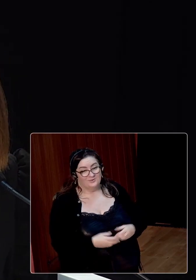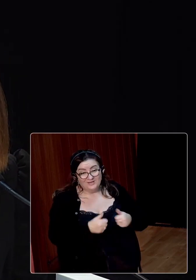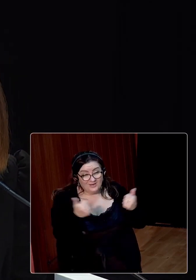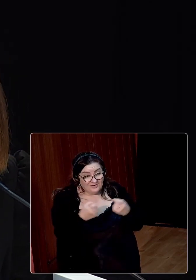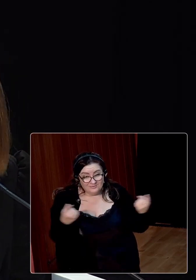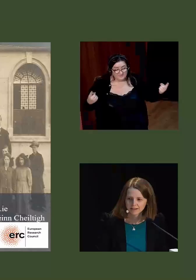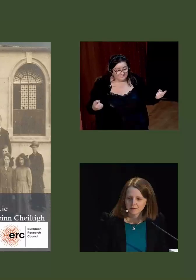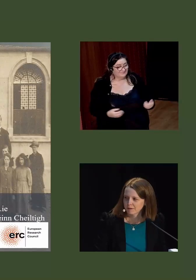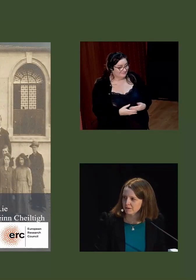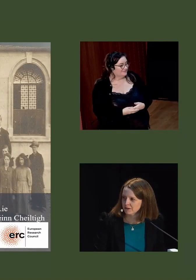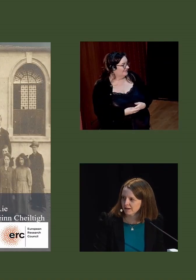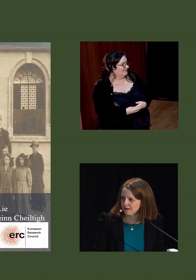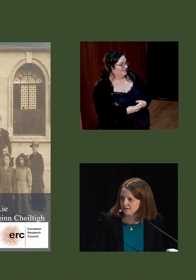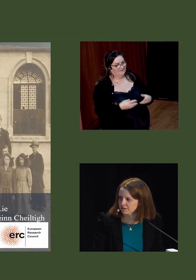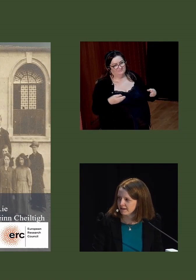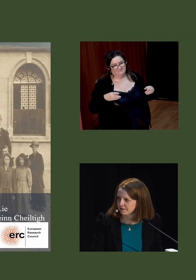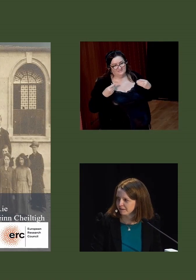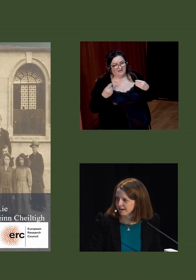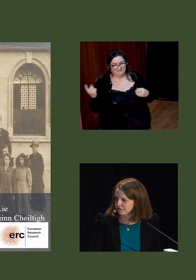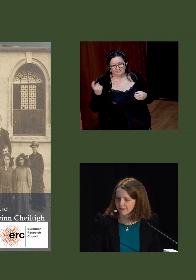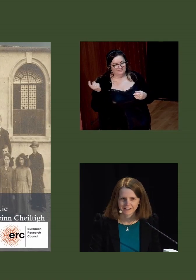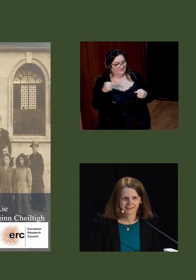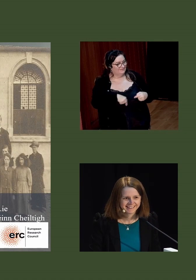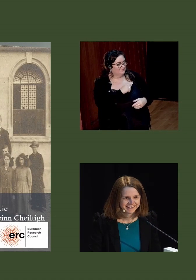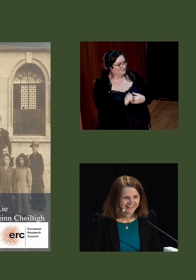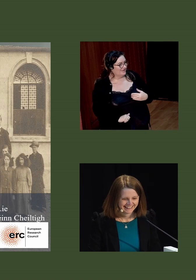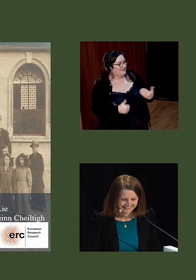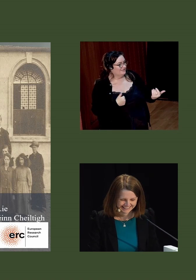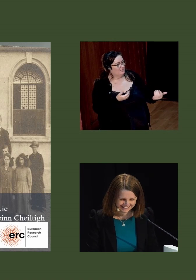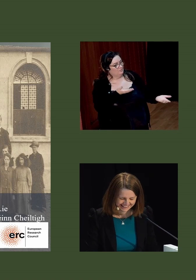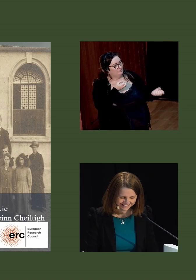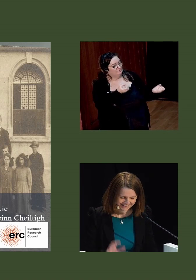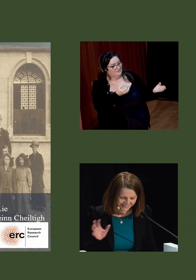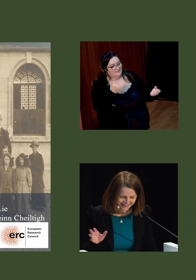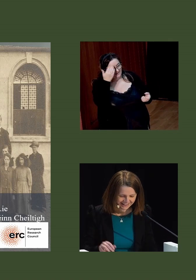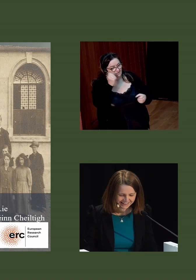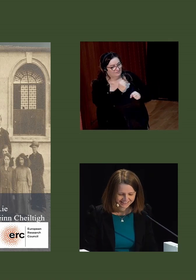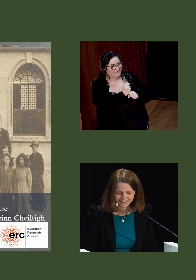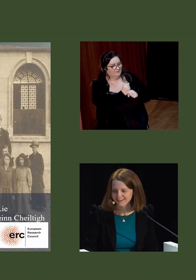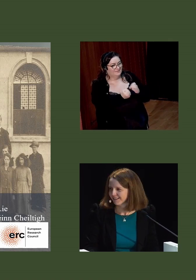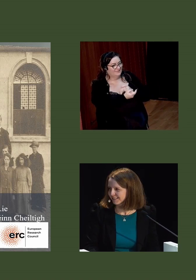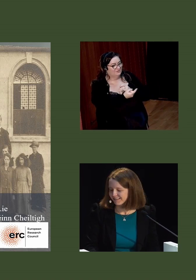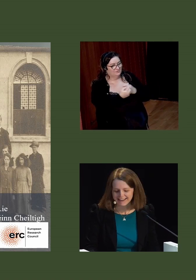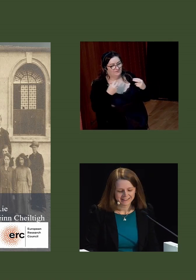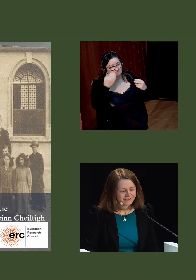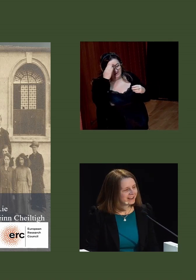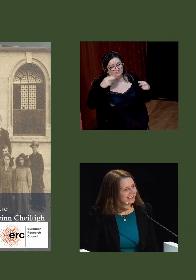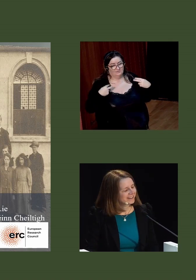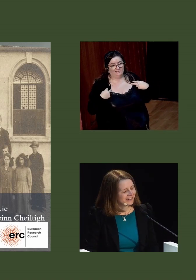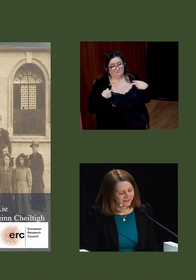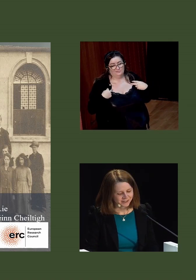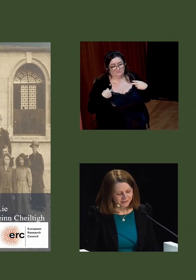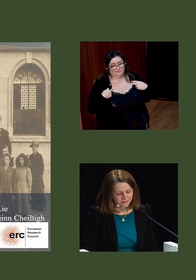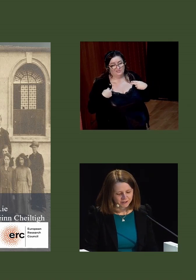Hello, everybody, and I'm delighted to get this invitation. I'm going to be talking in Irish about the issue of the Irish language, just